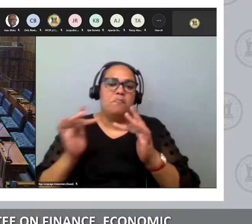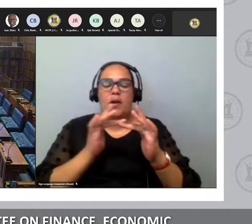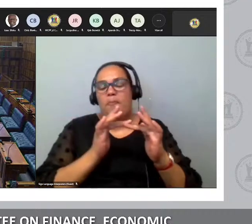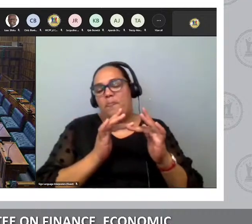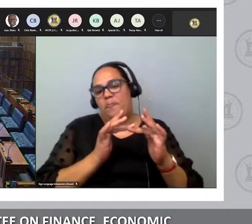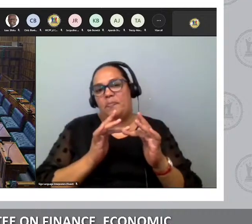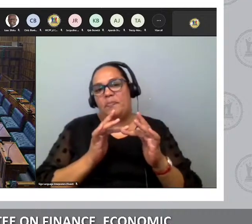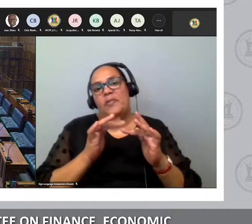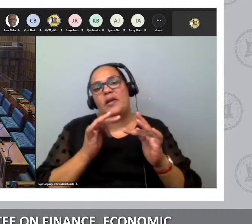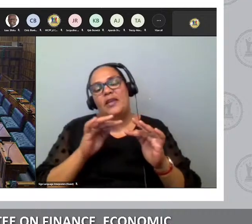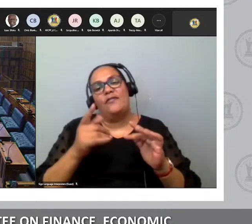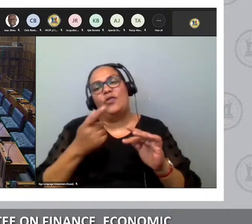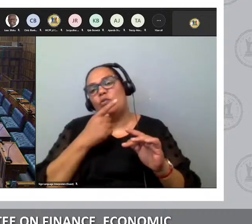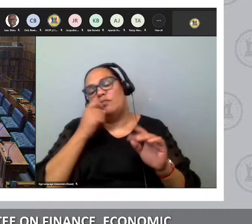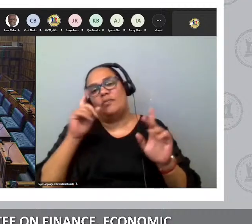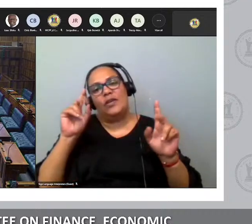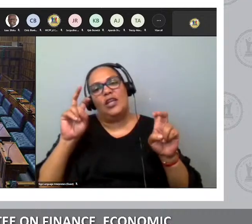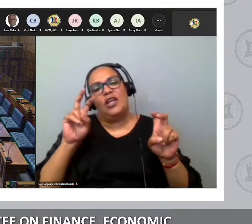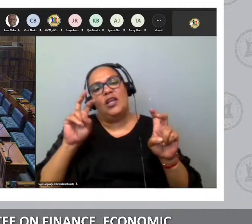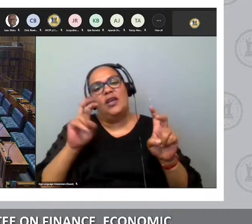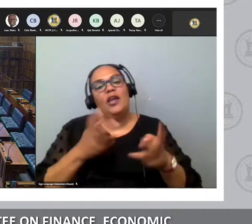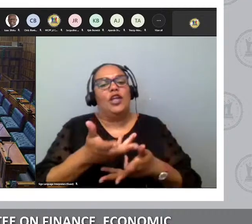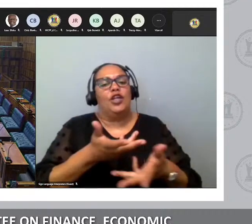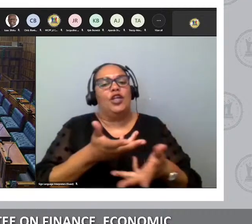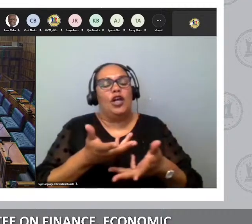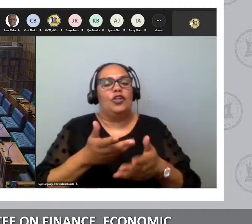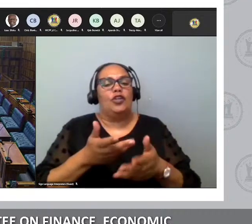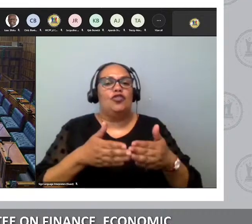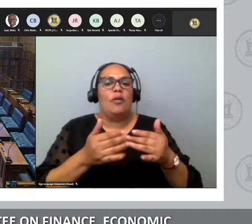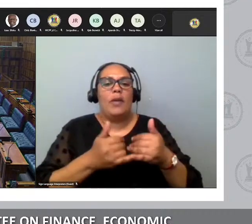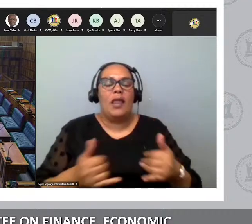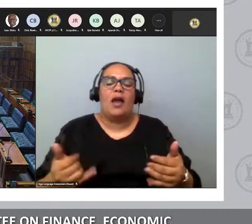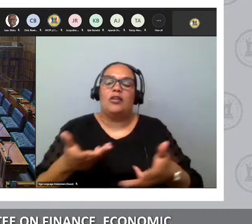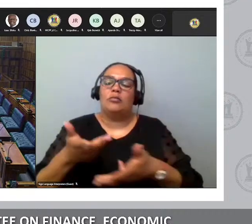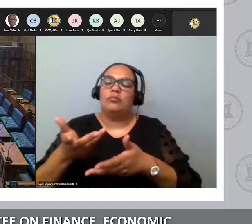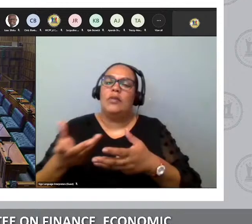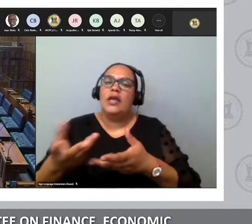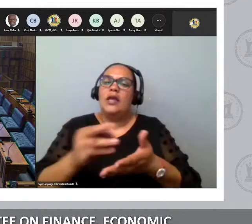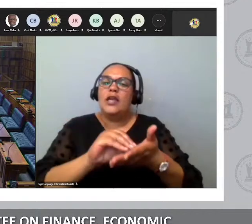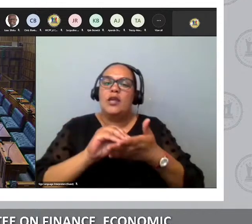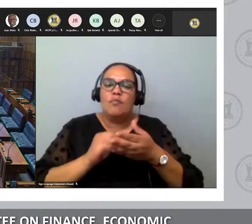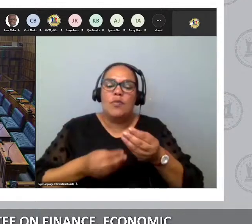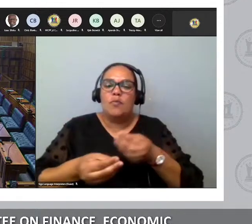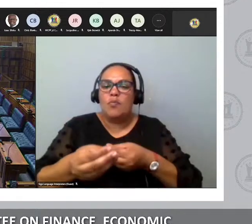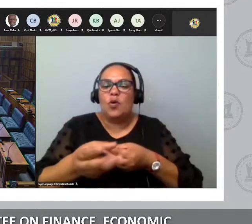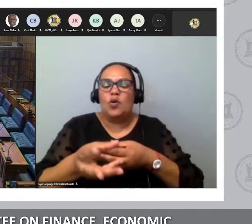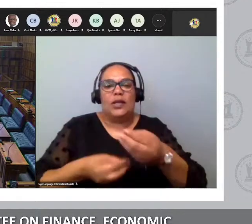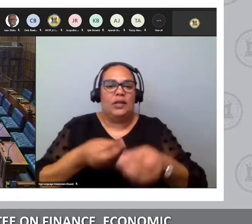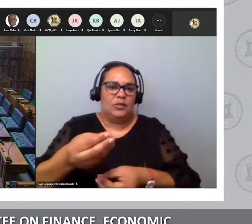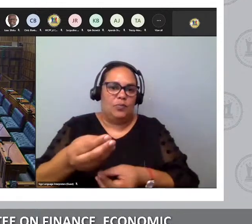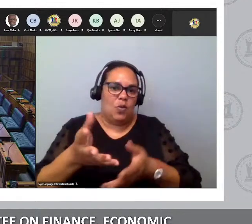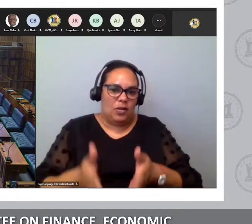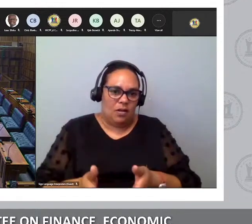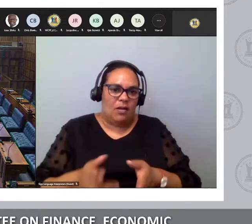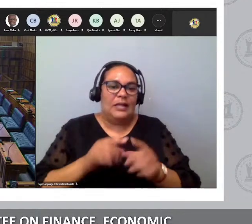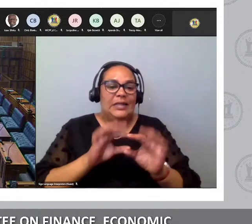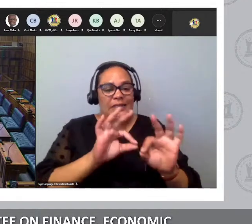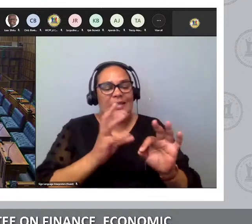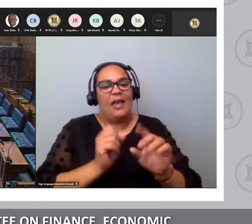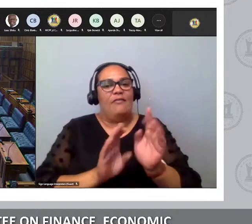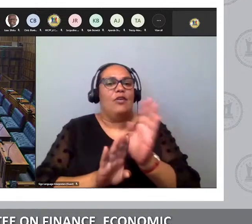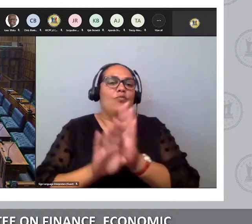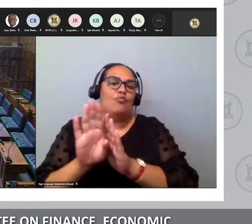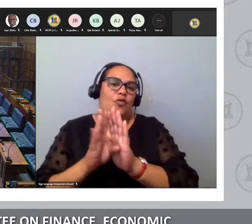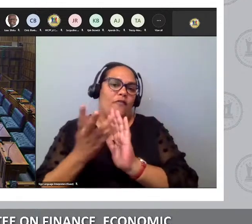might call it and engaging uh Shipping Lines engaging importers exporters that has since improved